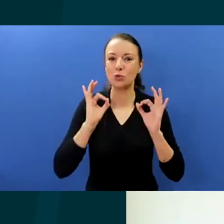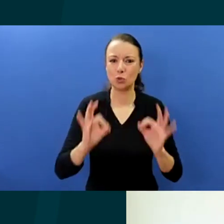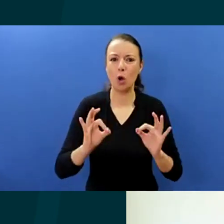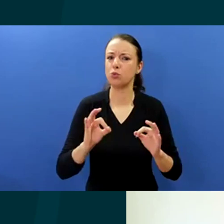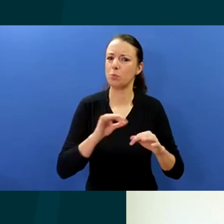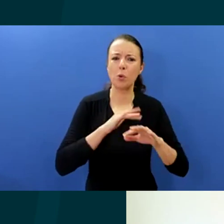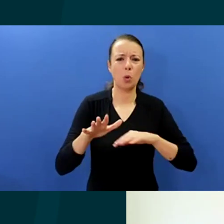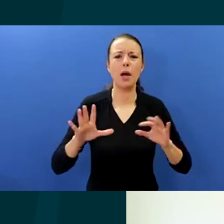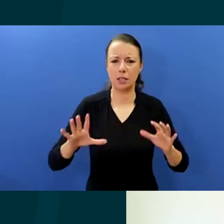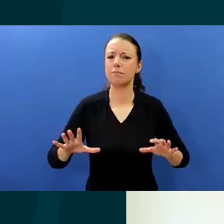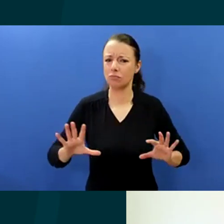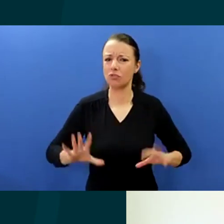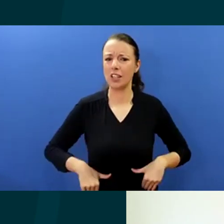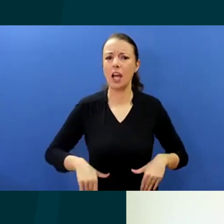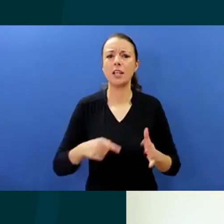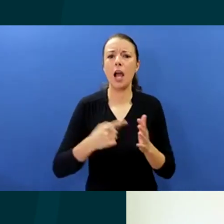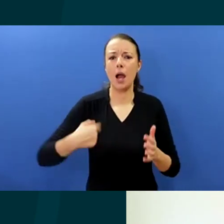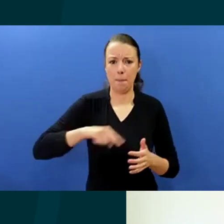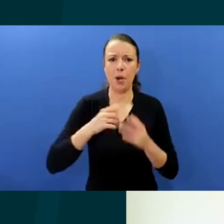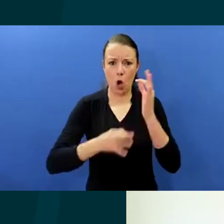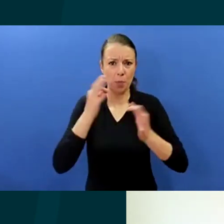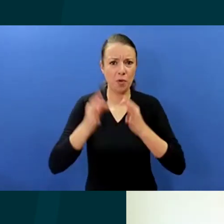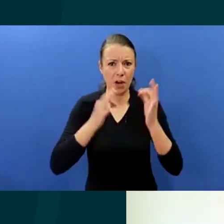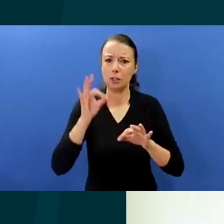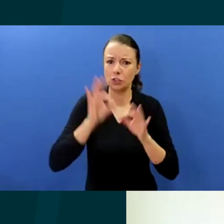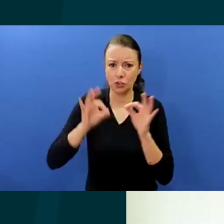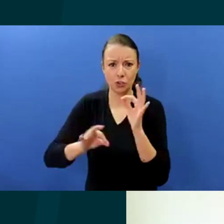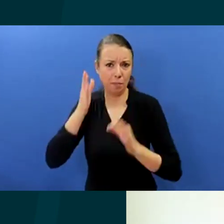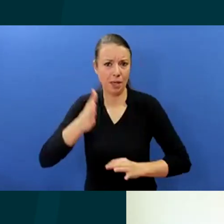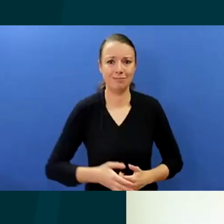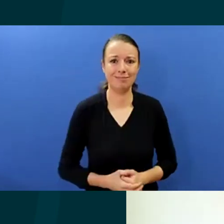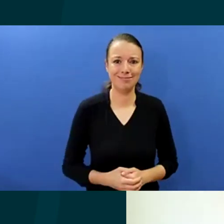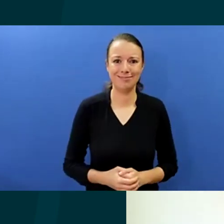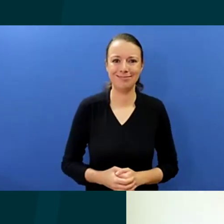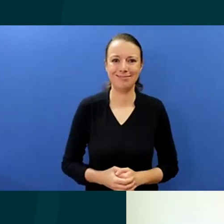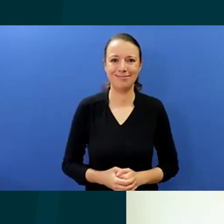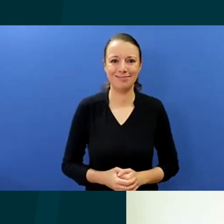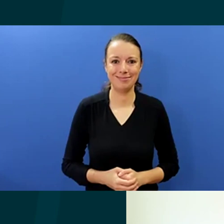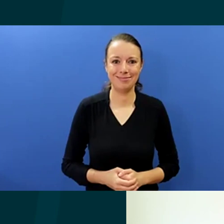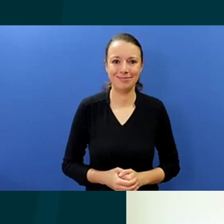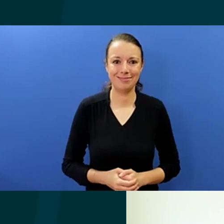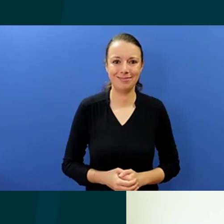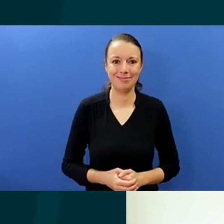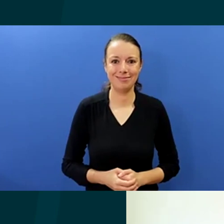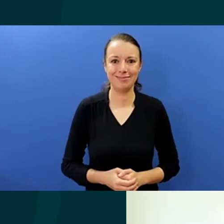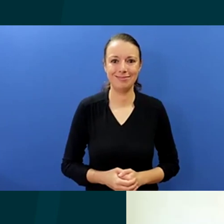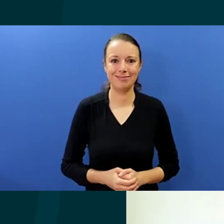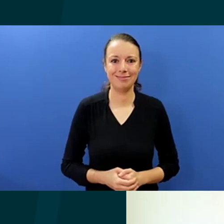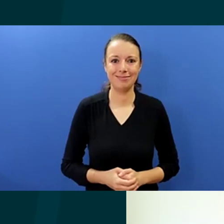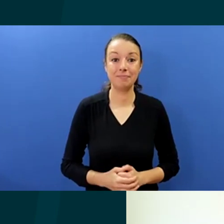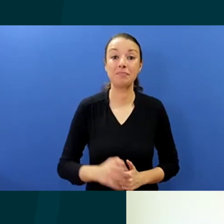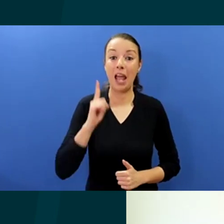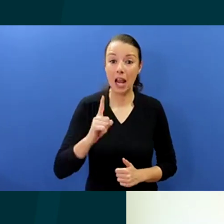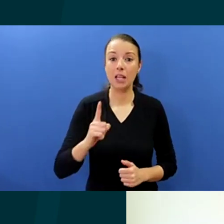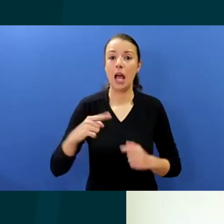introduction of the topic. But however, this long tradition of